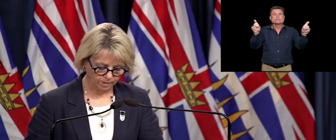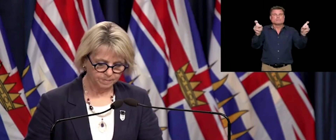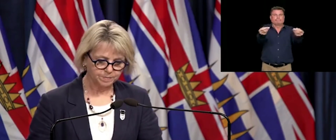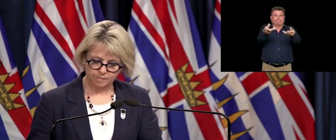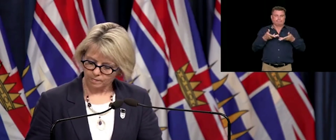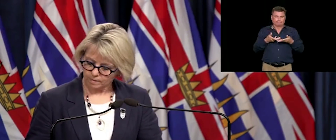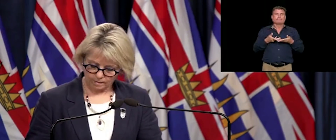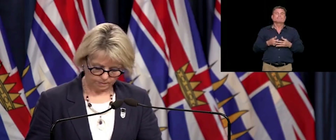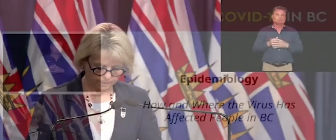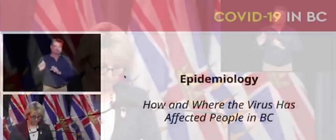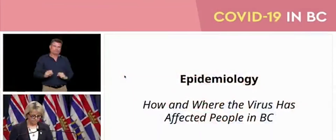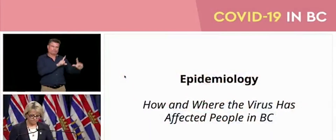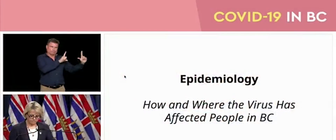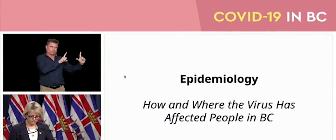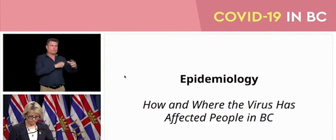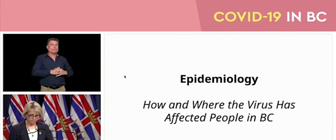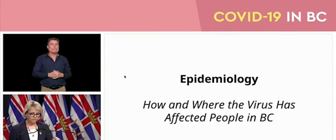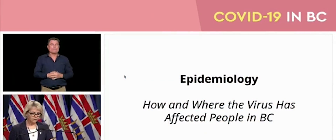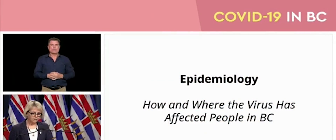last little while.